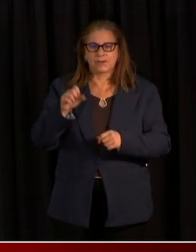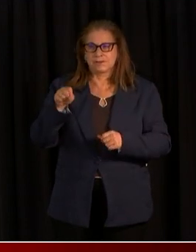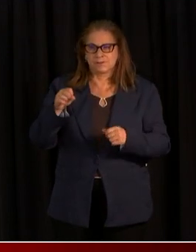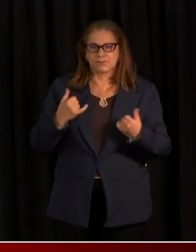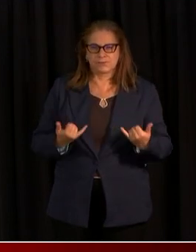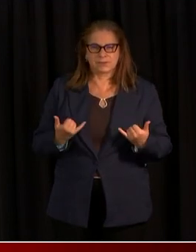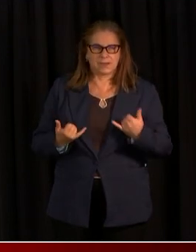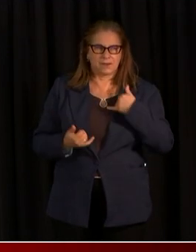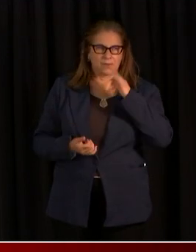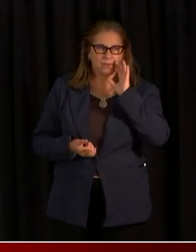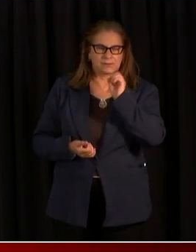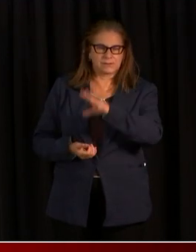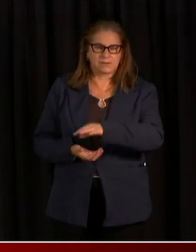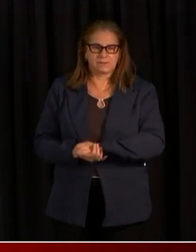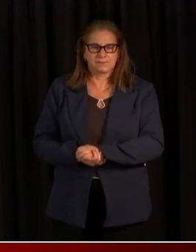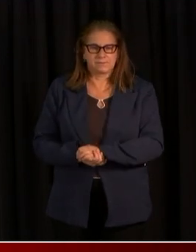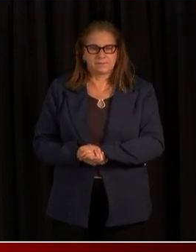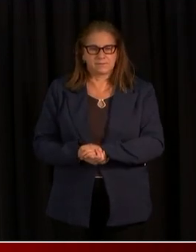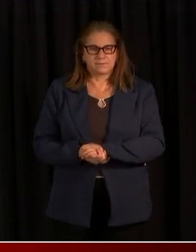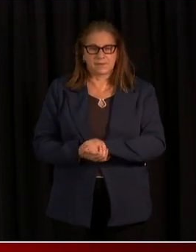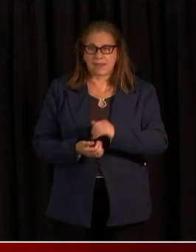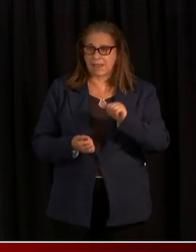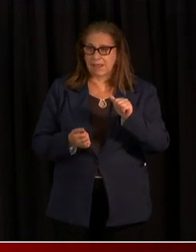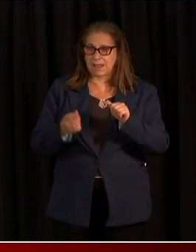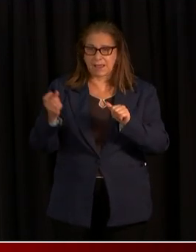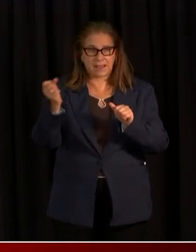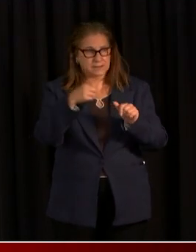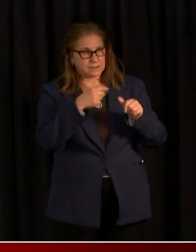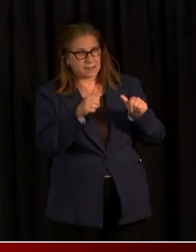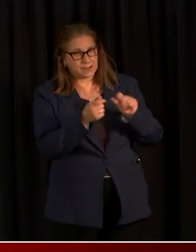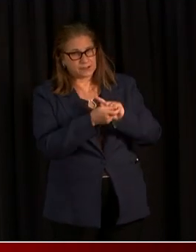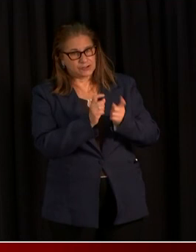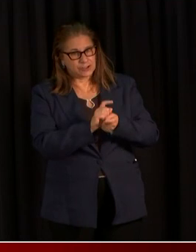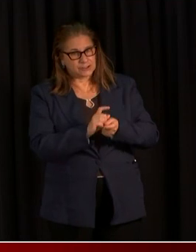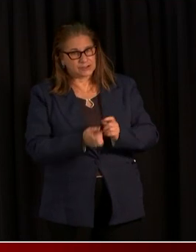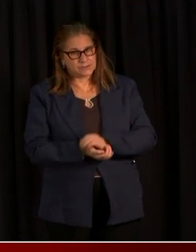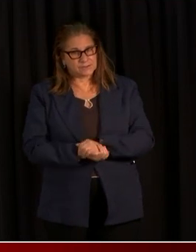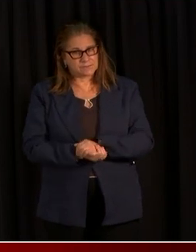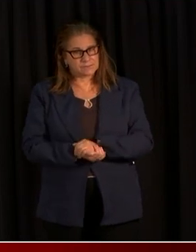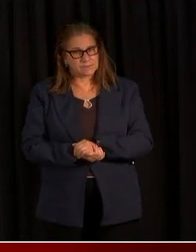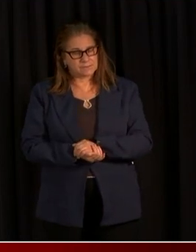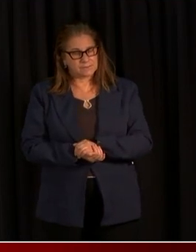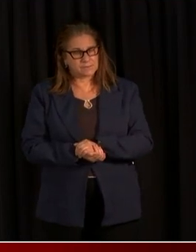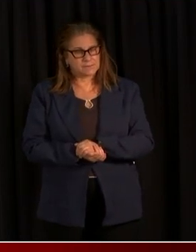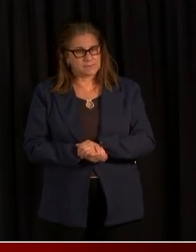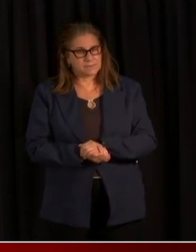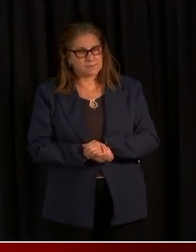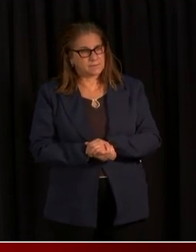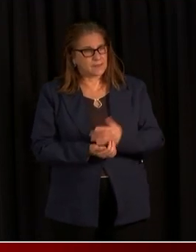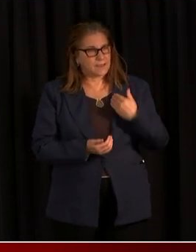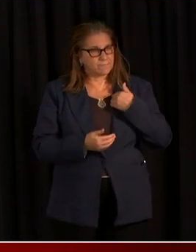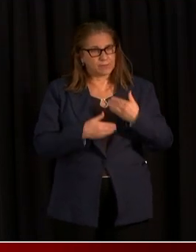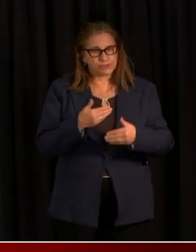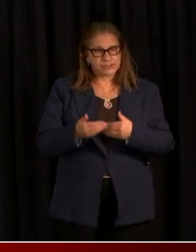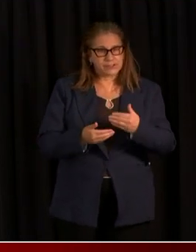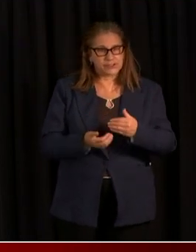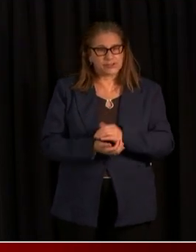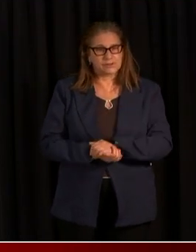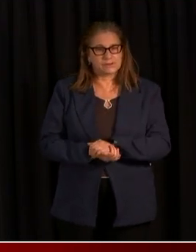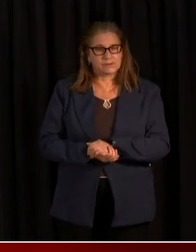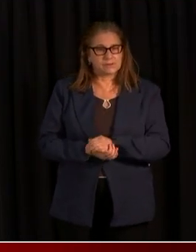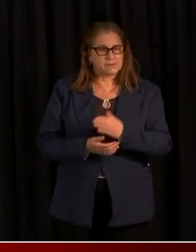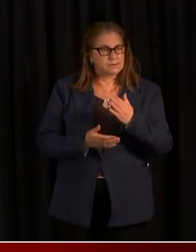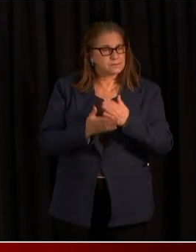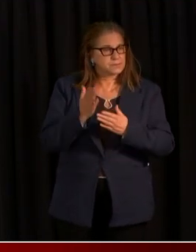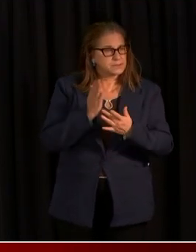be today. Okay. Will there be any changes? You had indicated that there may be some procedural or technical